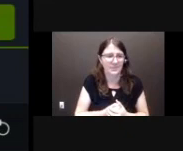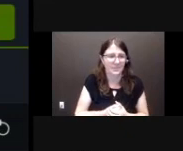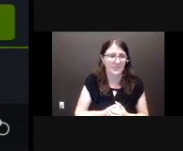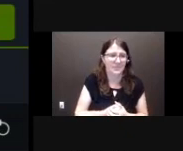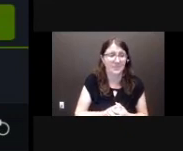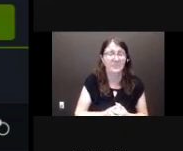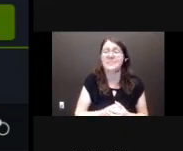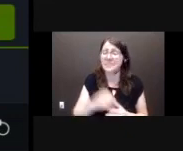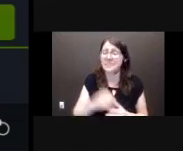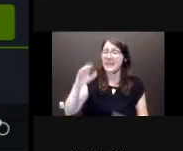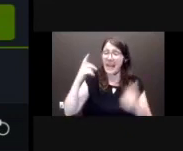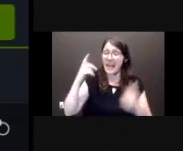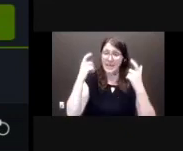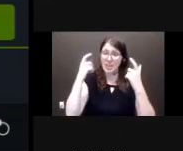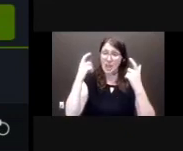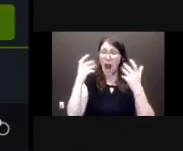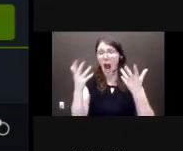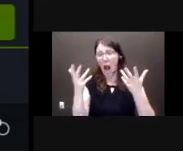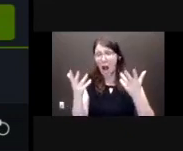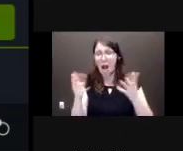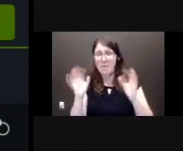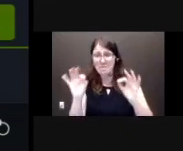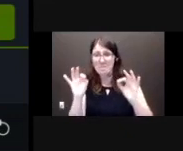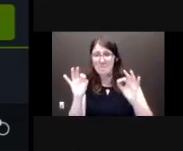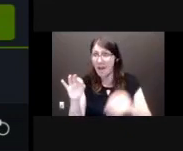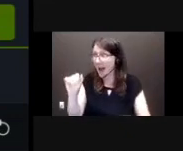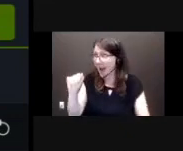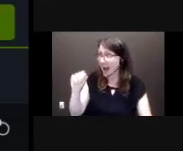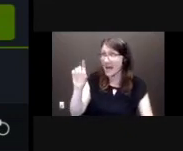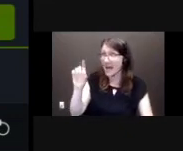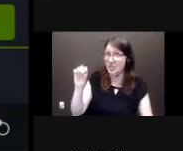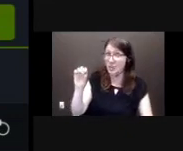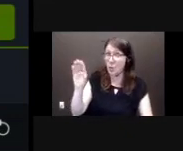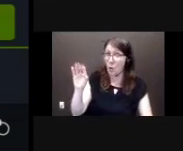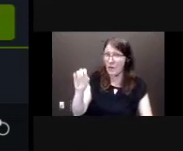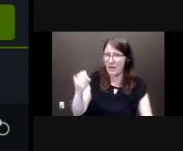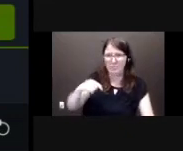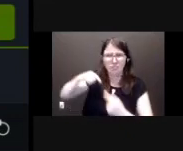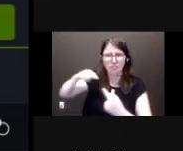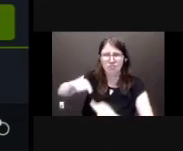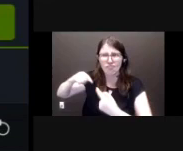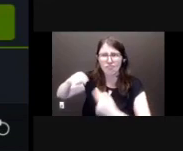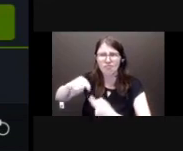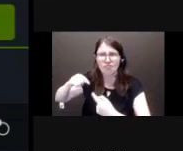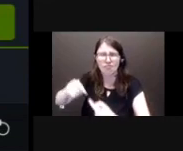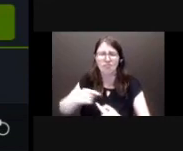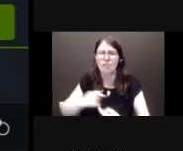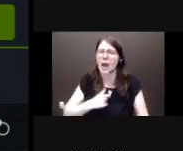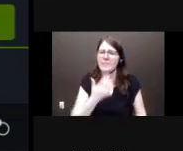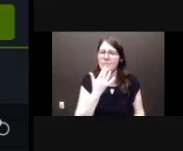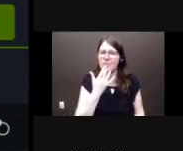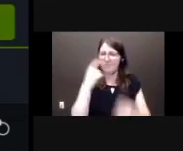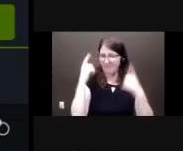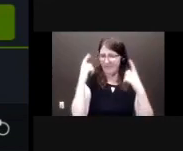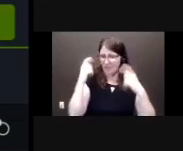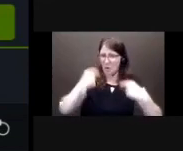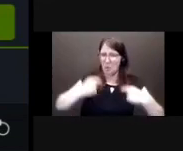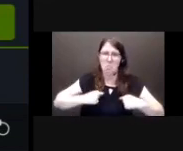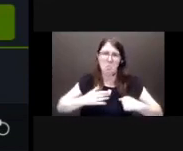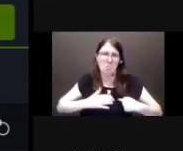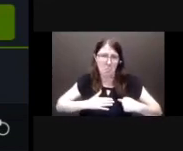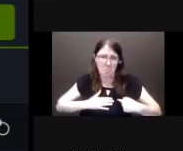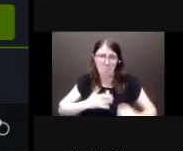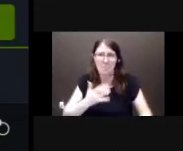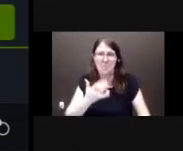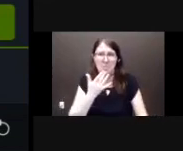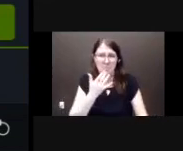didn't find it that easy, could be personal preference, but I found it easier in this. So that's how you crop. And there are many other